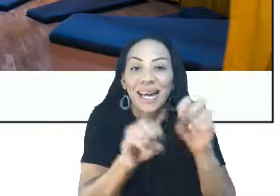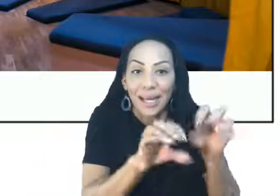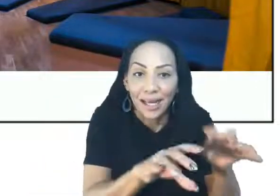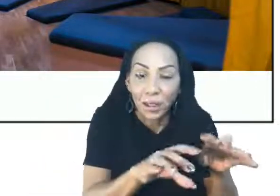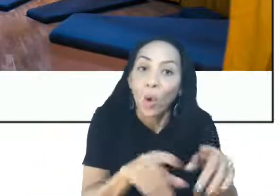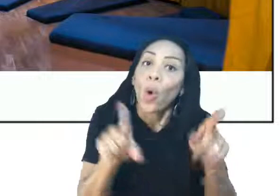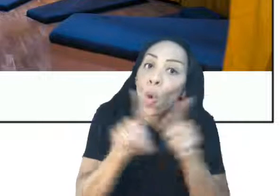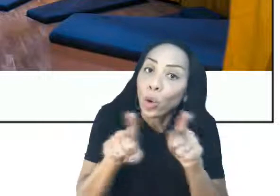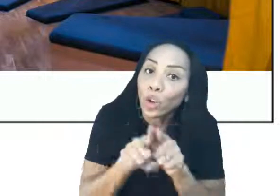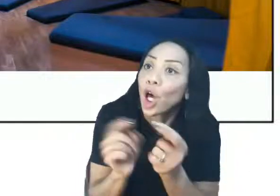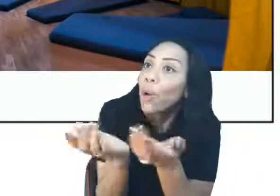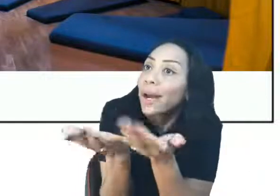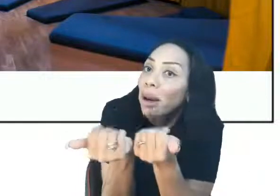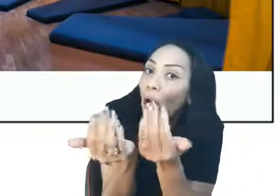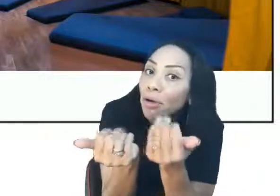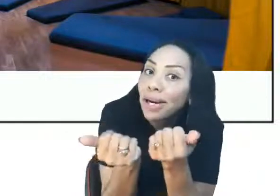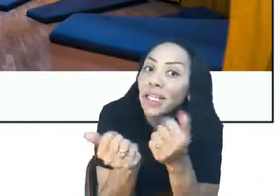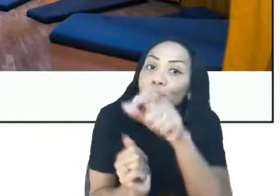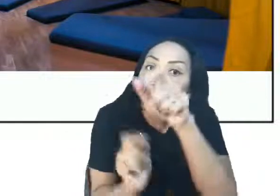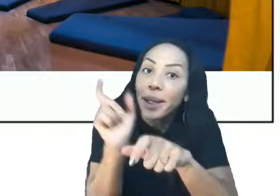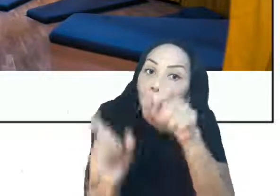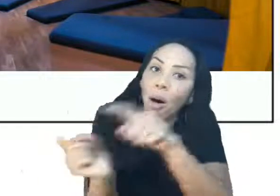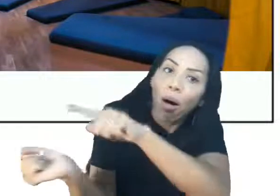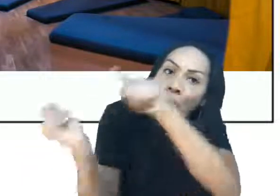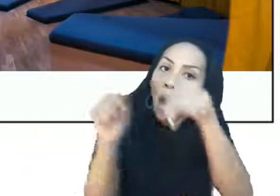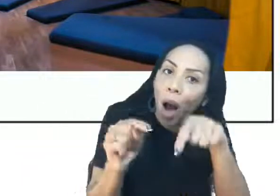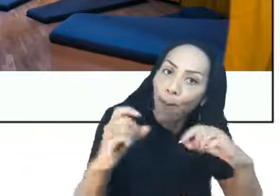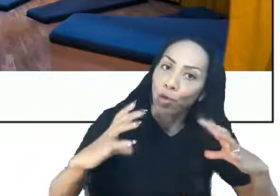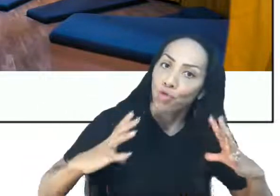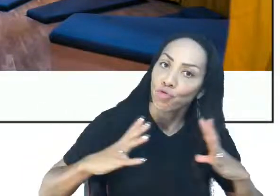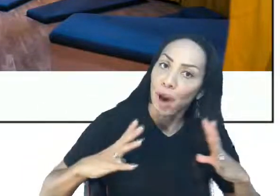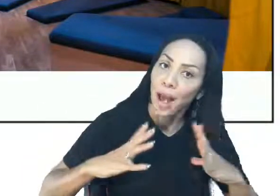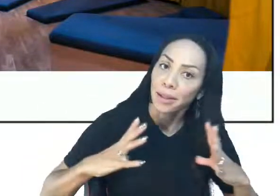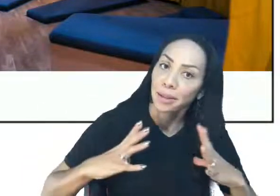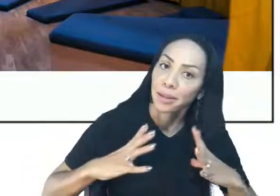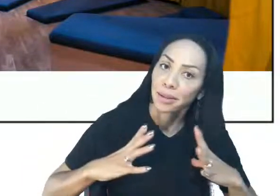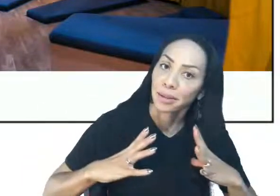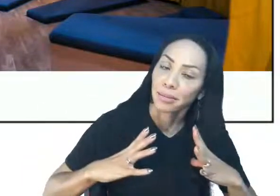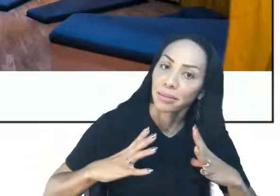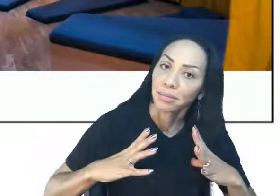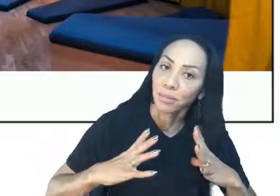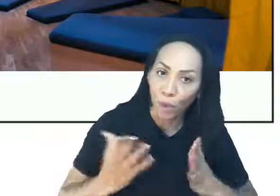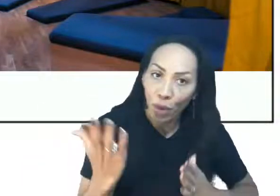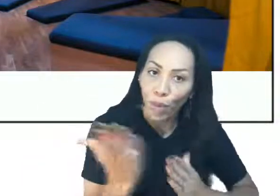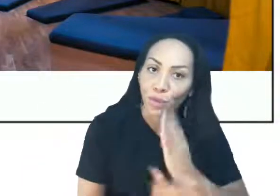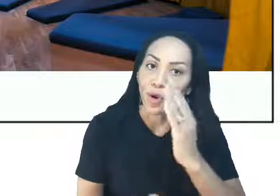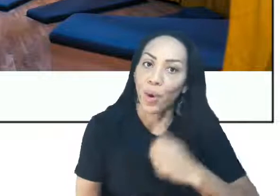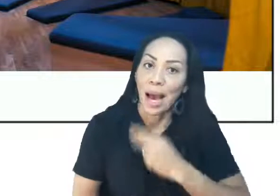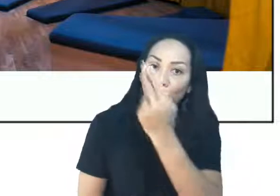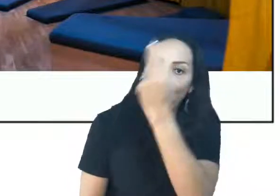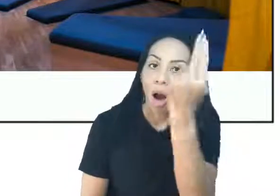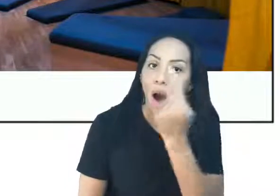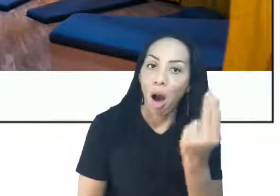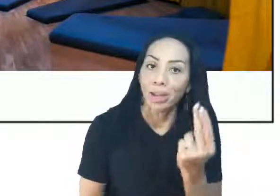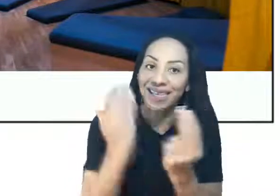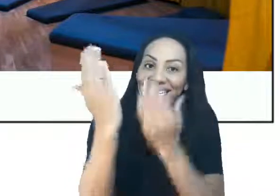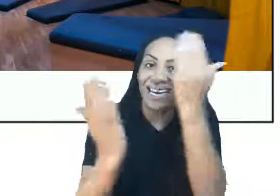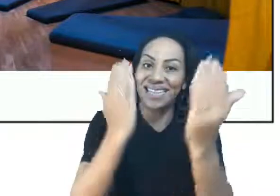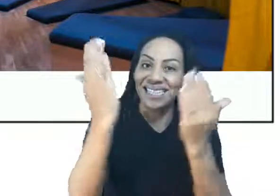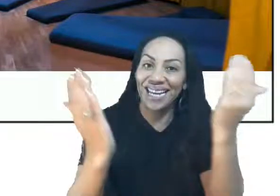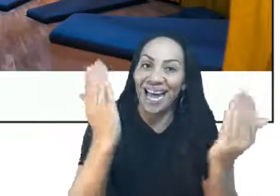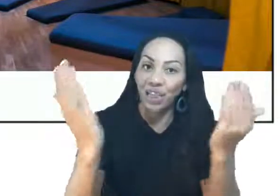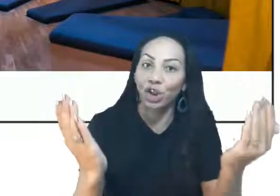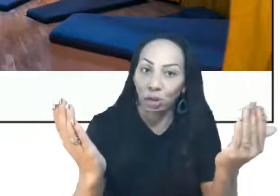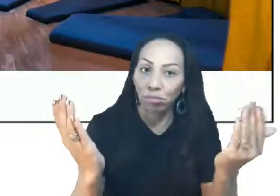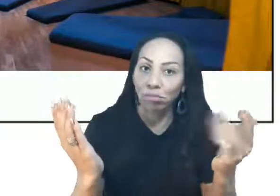rest. So we invite 10 people to lie down together for the duration of the installation, which is 35 minutes, or for the installation